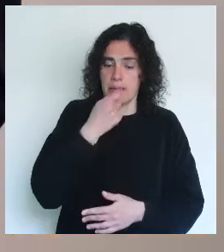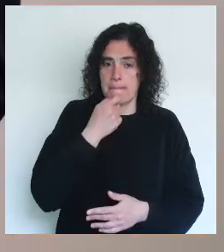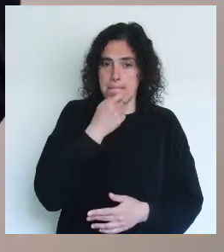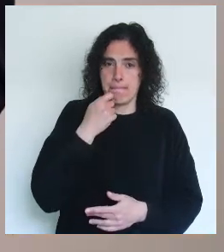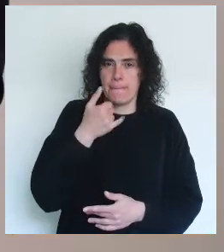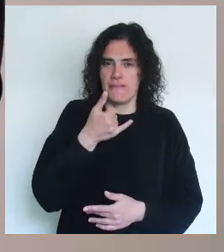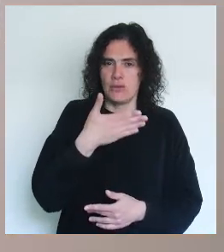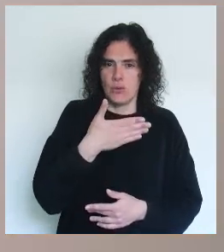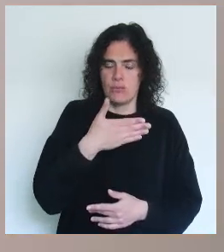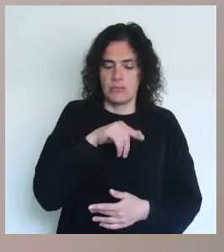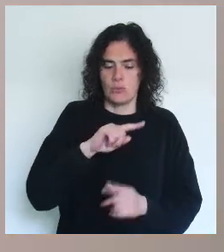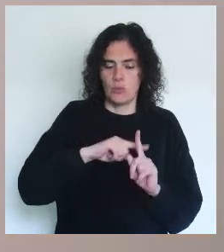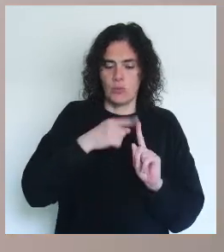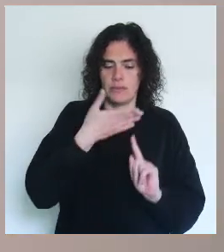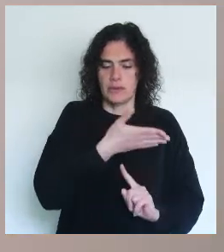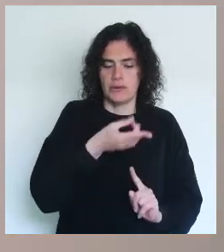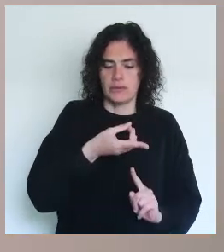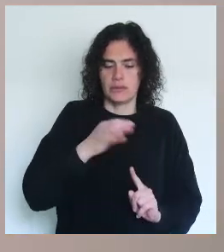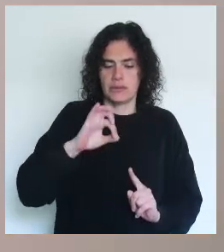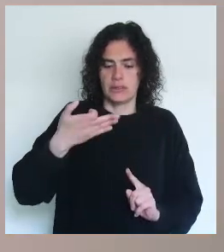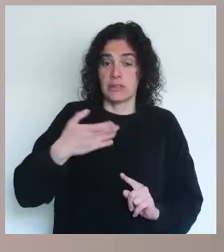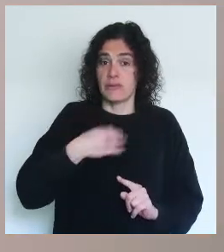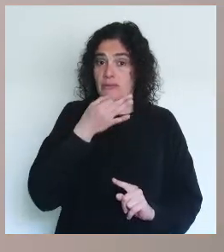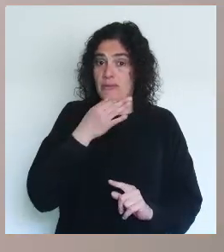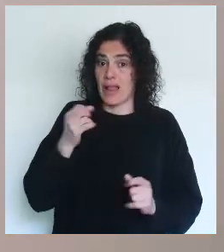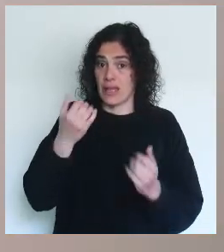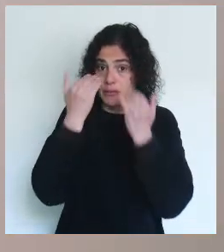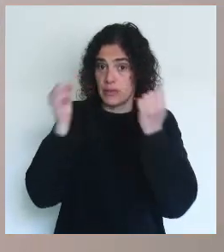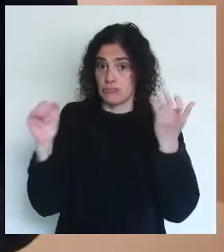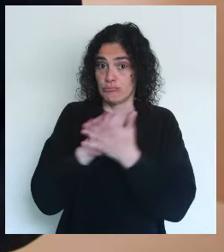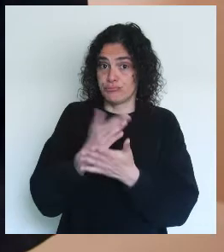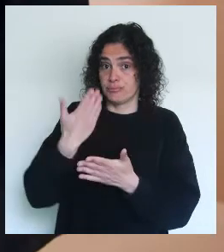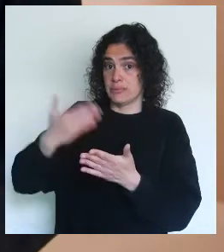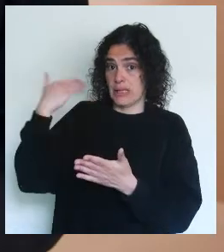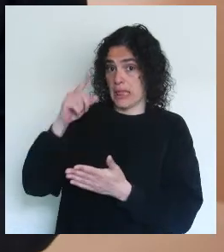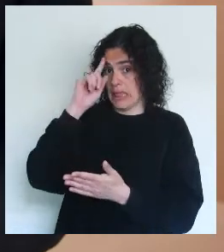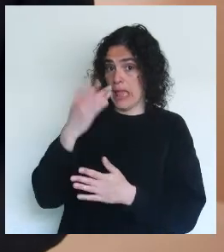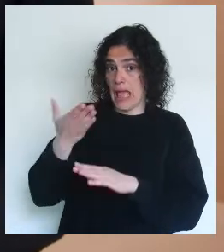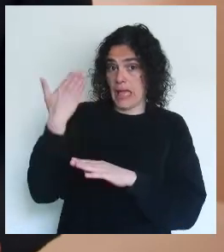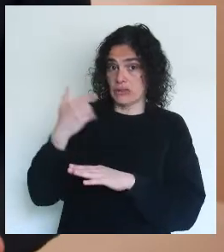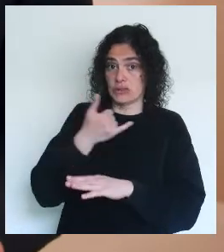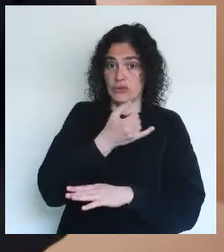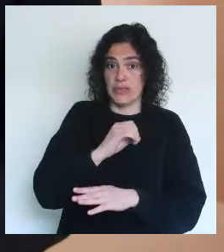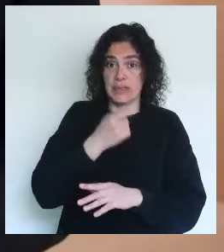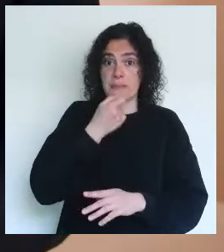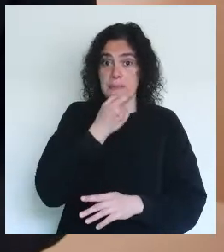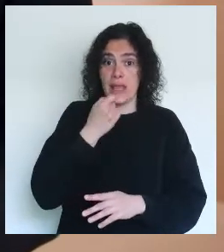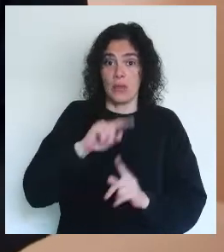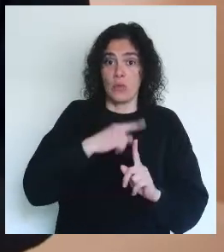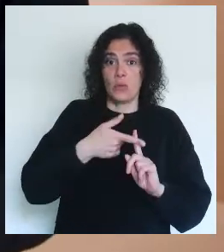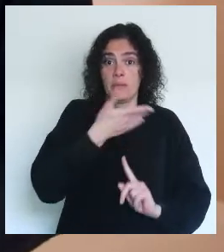of May 21st, 1987 actually tell the news of May 20th,